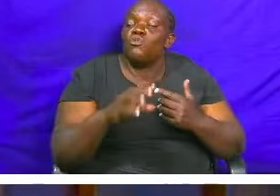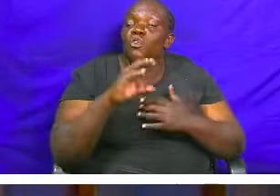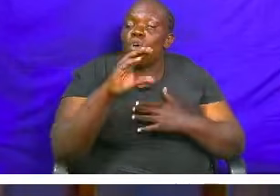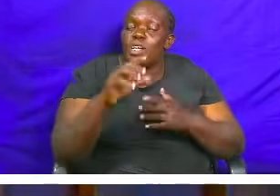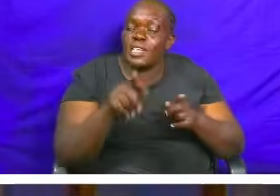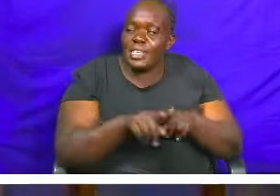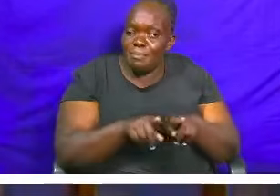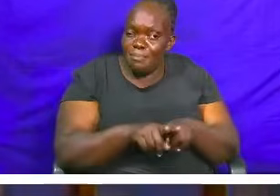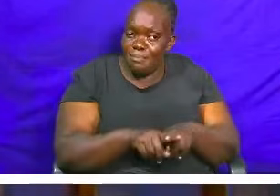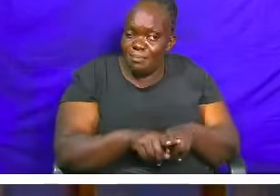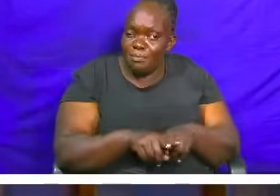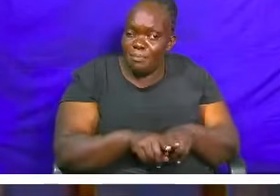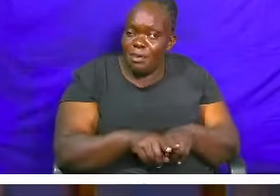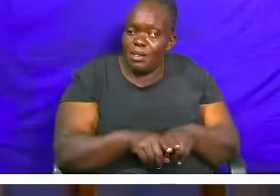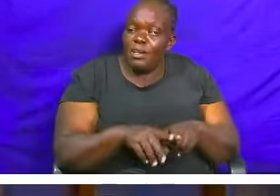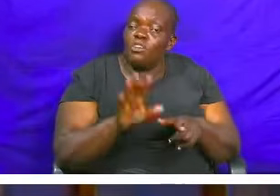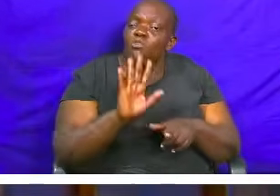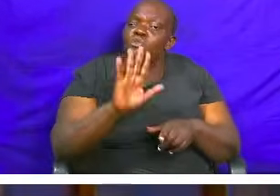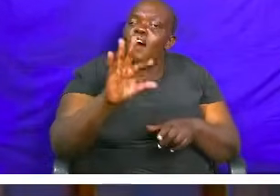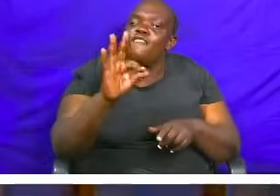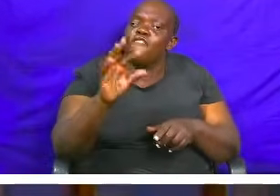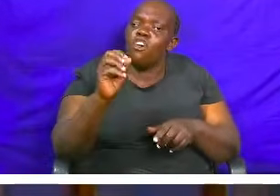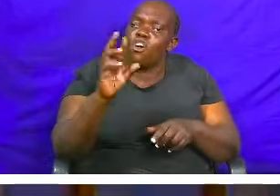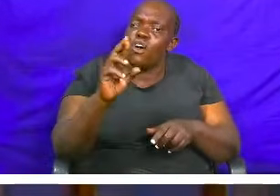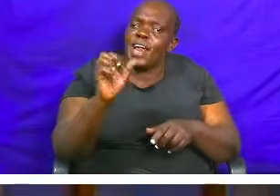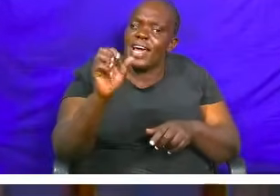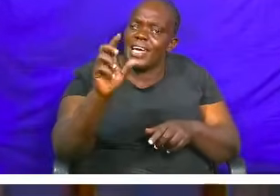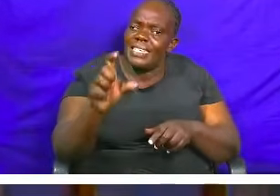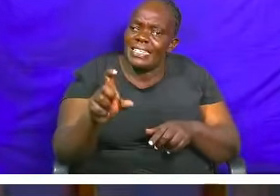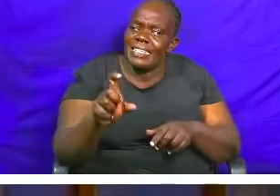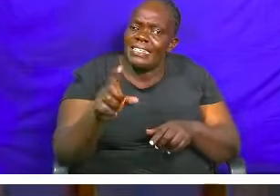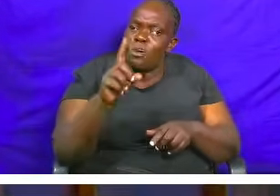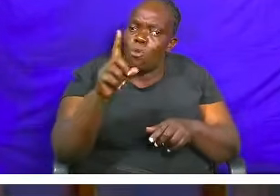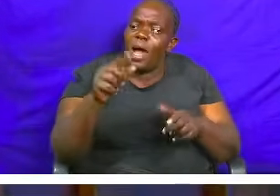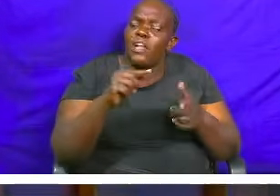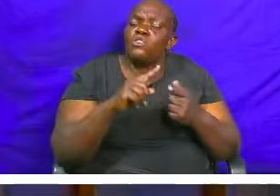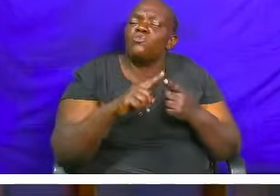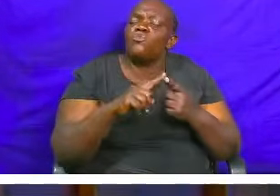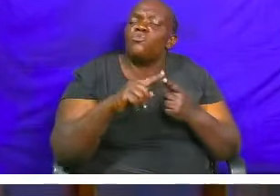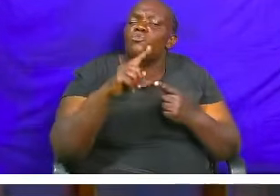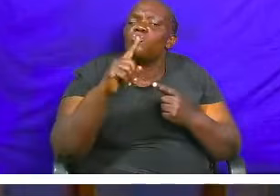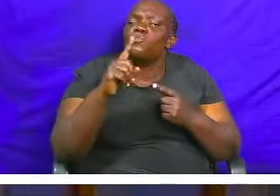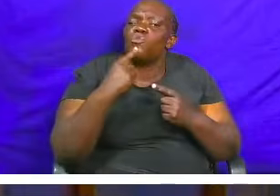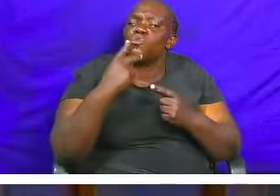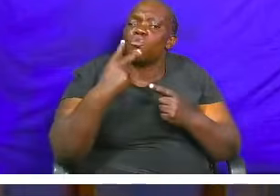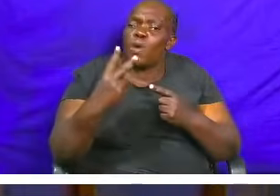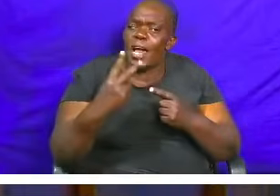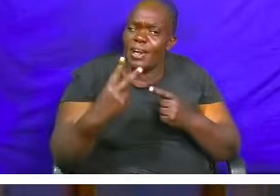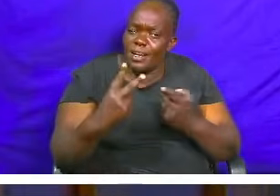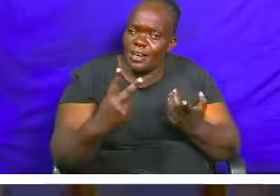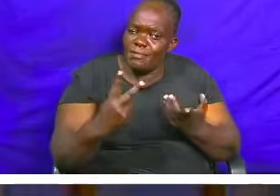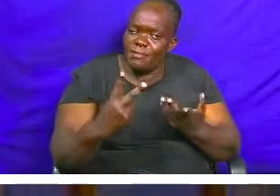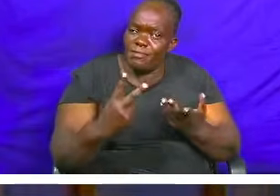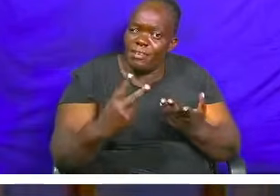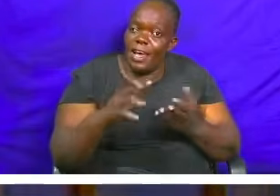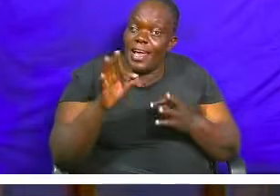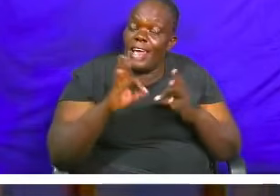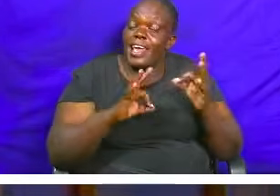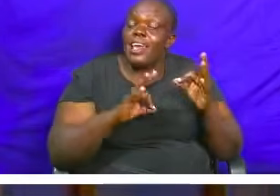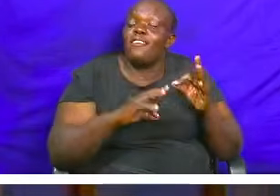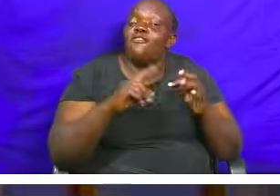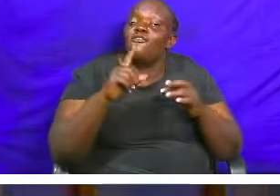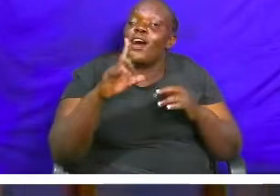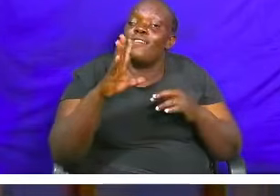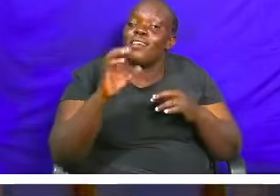imagine your forex depreciates from 150 to 200. So if you are multiplying 150